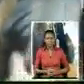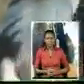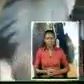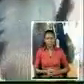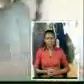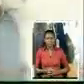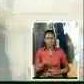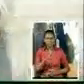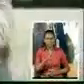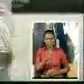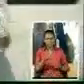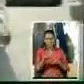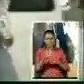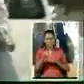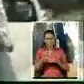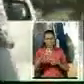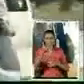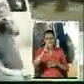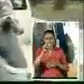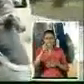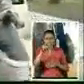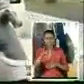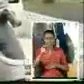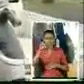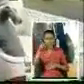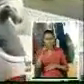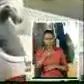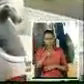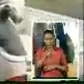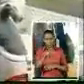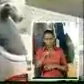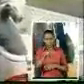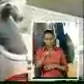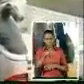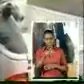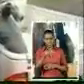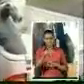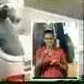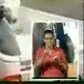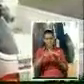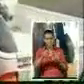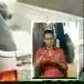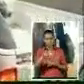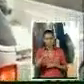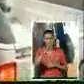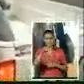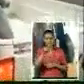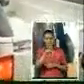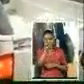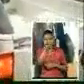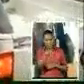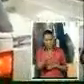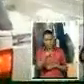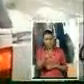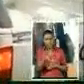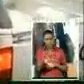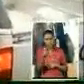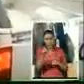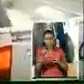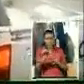Patrons at Chidere Bar in Mutare ran for their dear life when a Mutare man identified as Blessing Marota was caught with a meter-long cobra around his